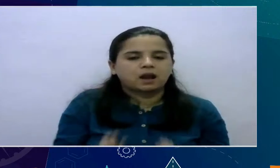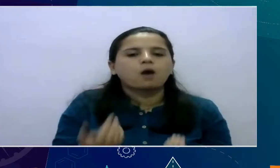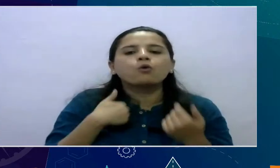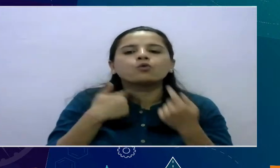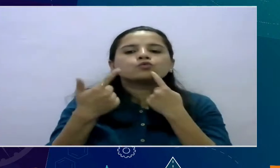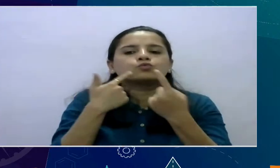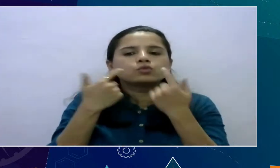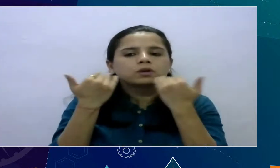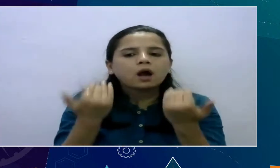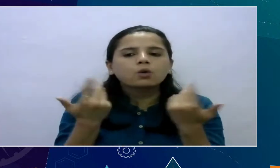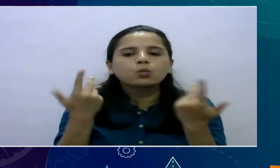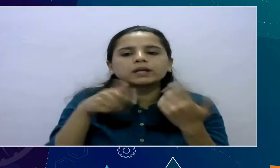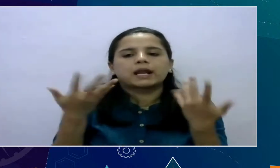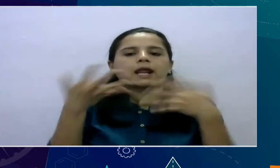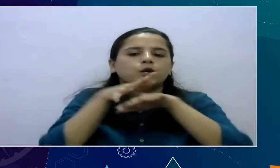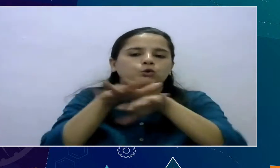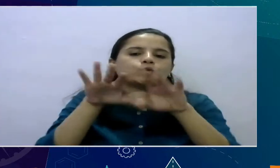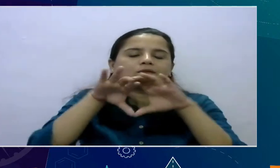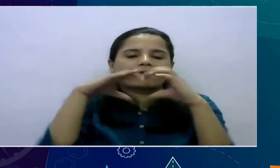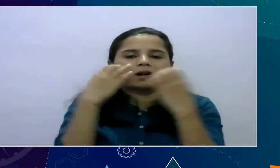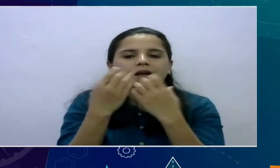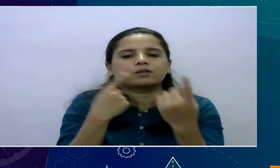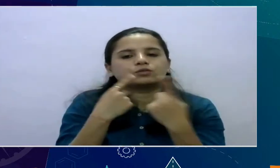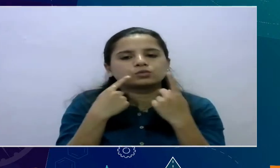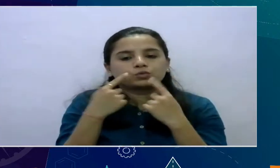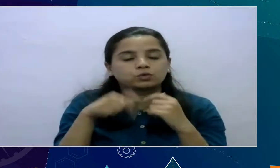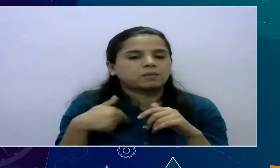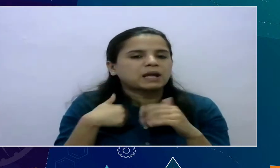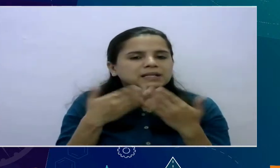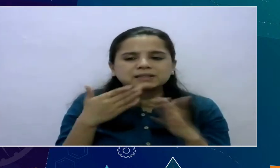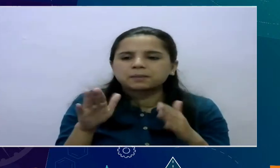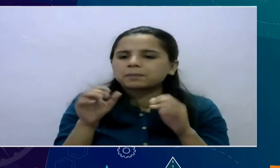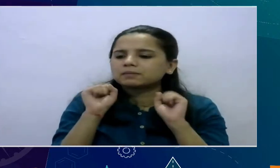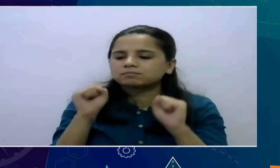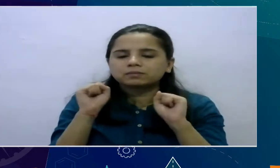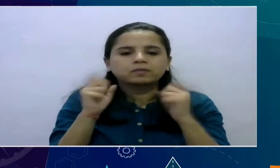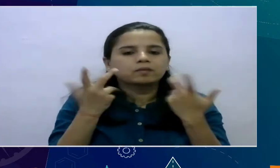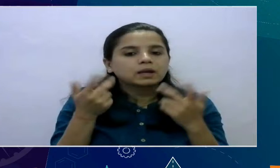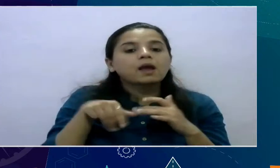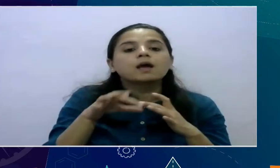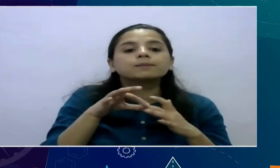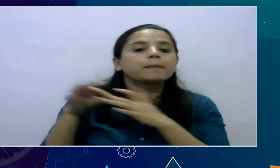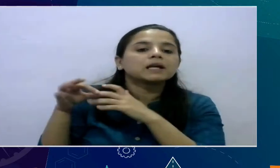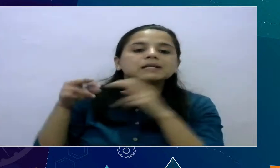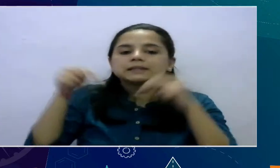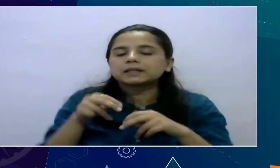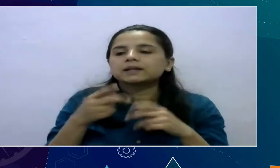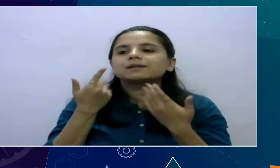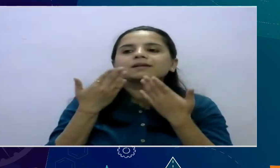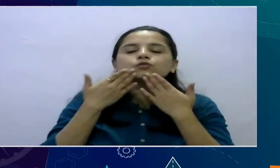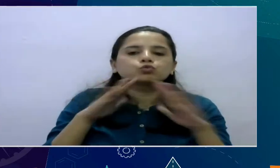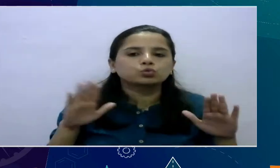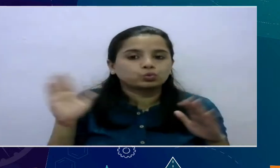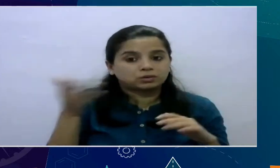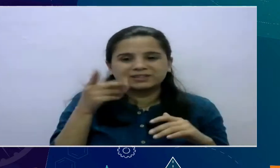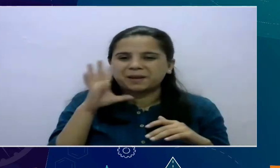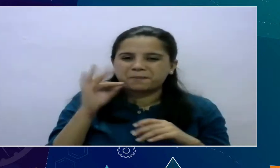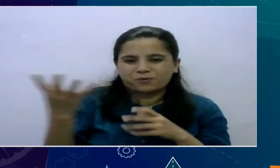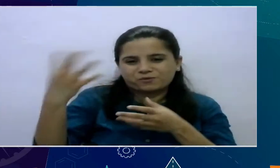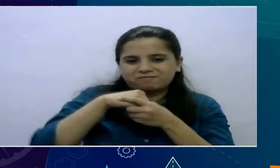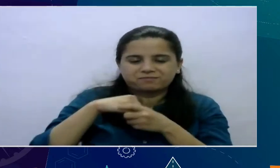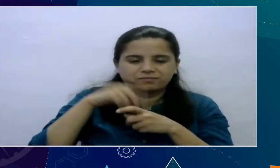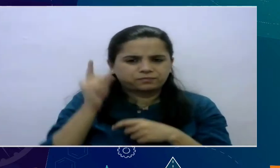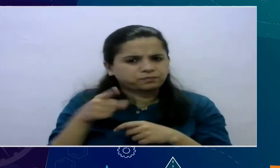about the inclusive classroom, we can't separate the children with special needs. They're a very important part. So, do